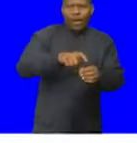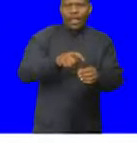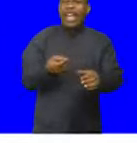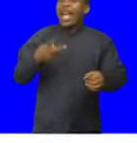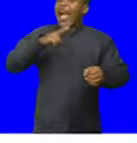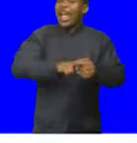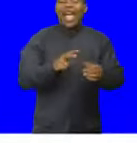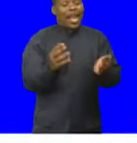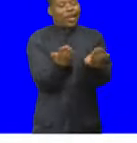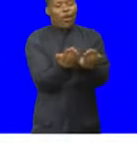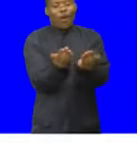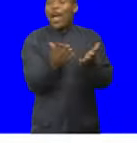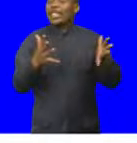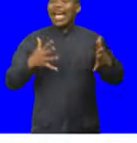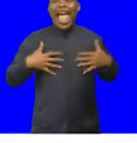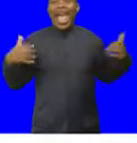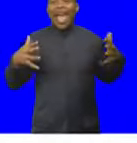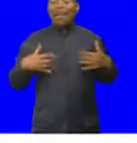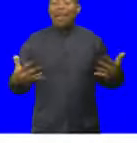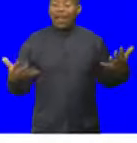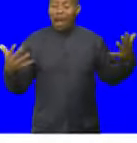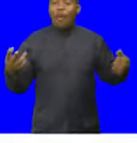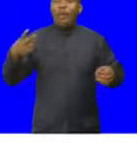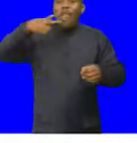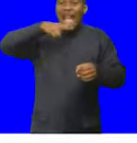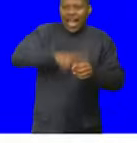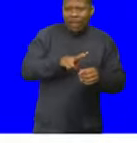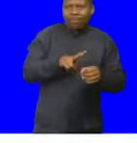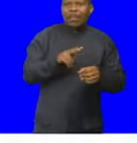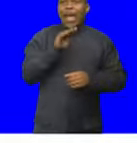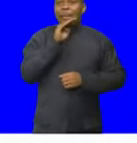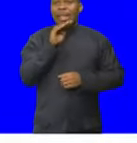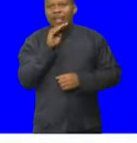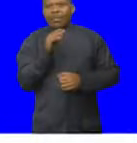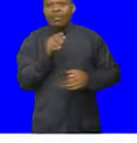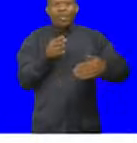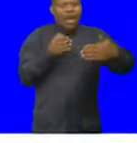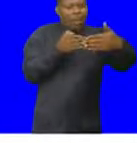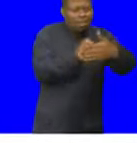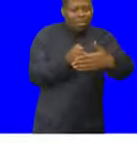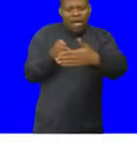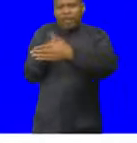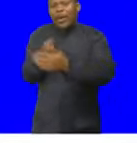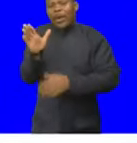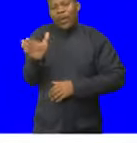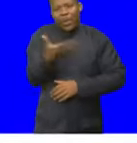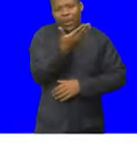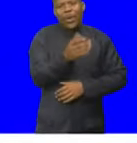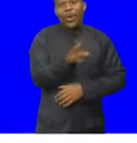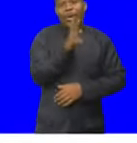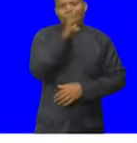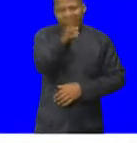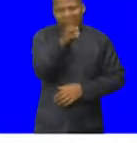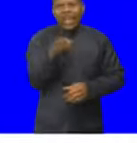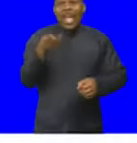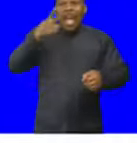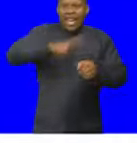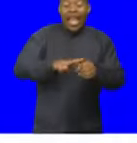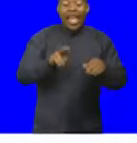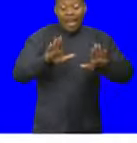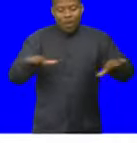optimistic as a school ukuthi we are still going to break ema boundaries and be able to put labantwana through a tertiary.